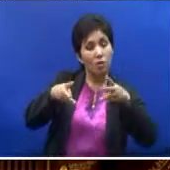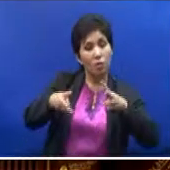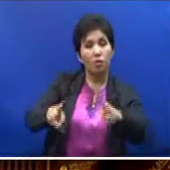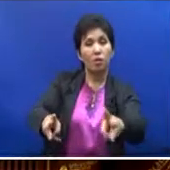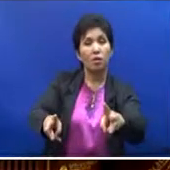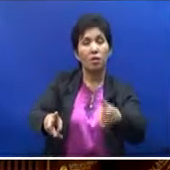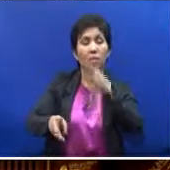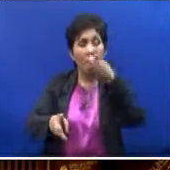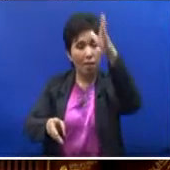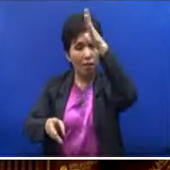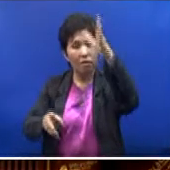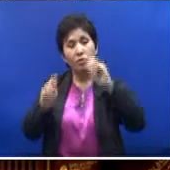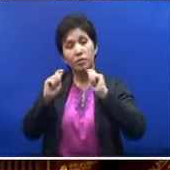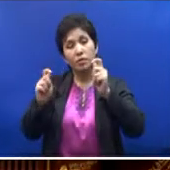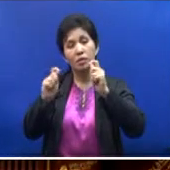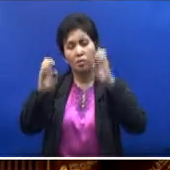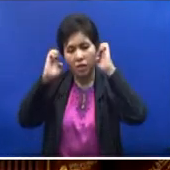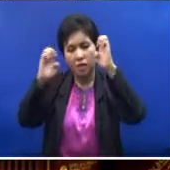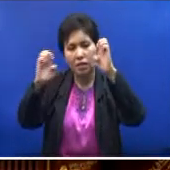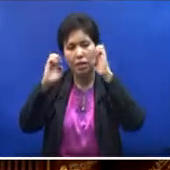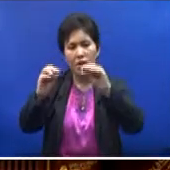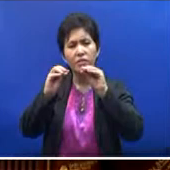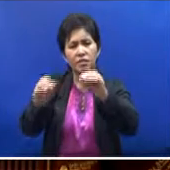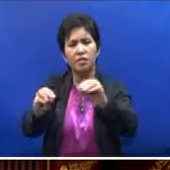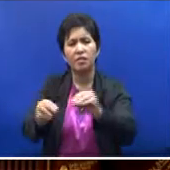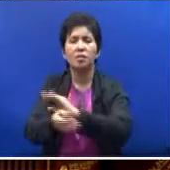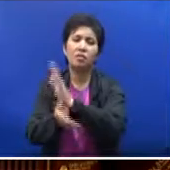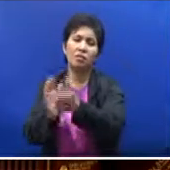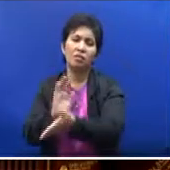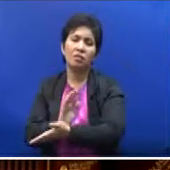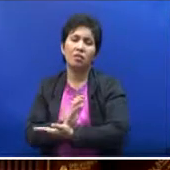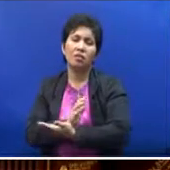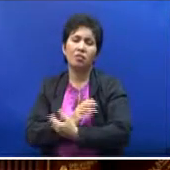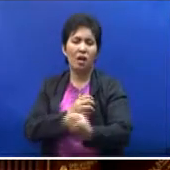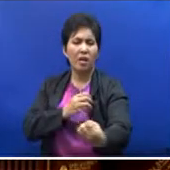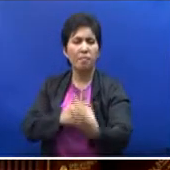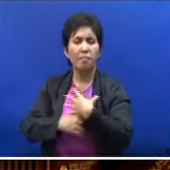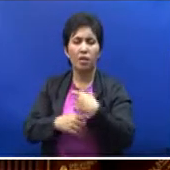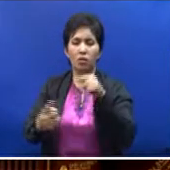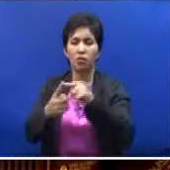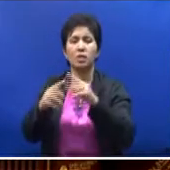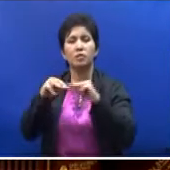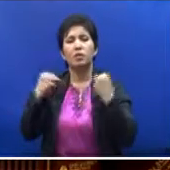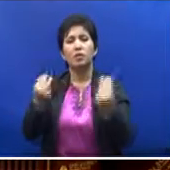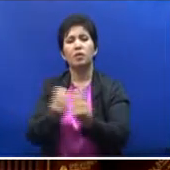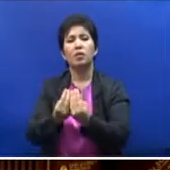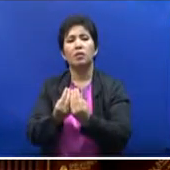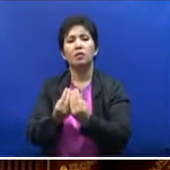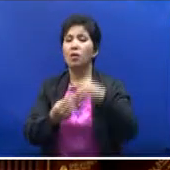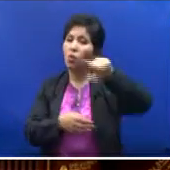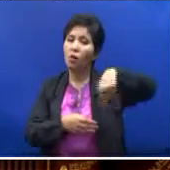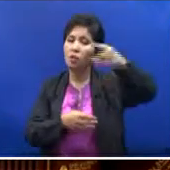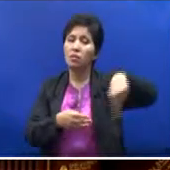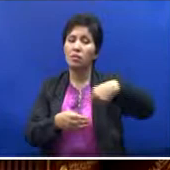treat them, the way the parents educate them, okay, and it will give impact to the society. Okay, the quality of